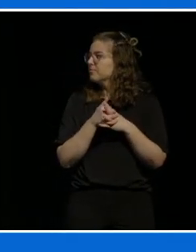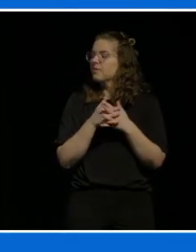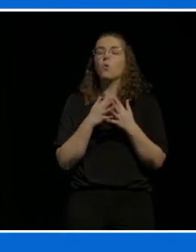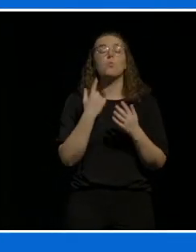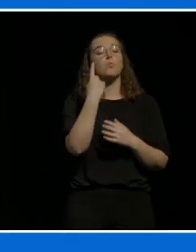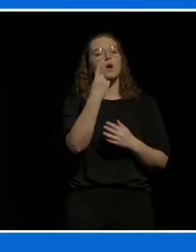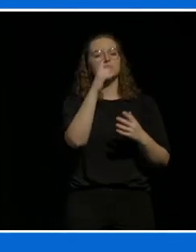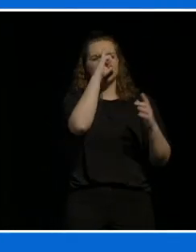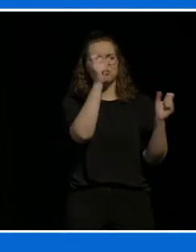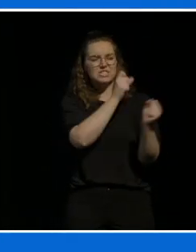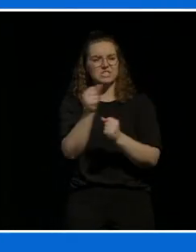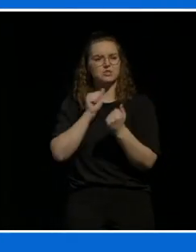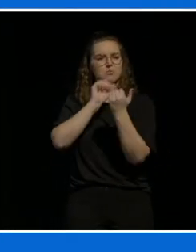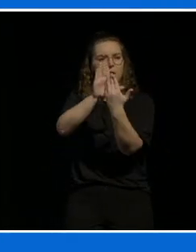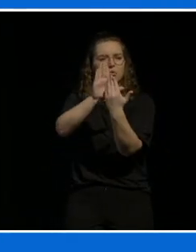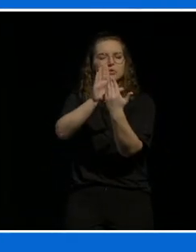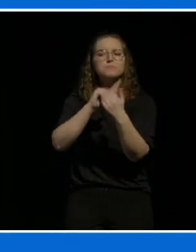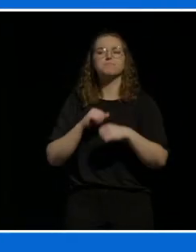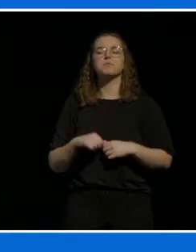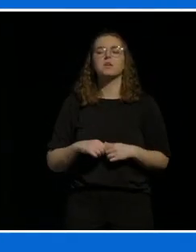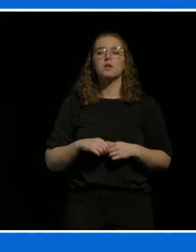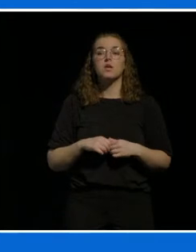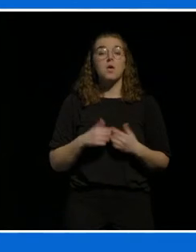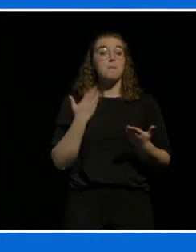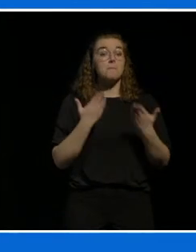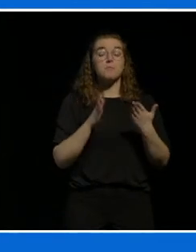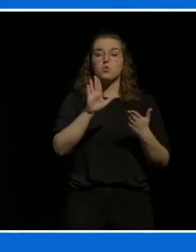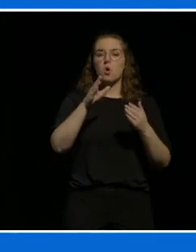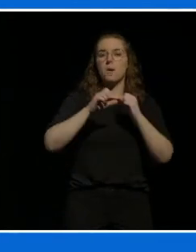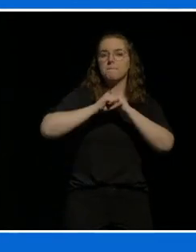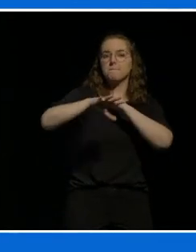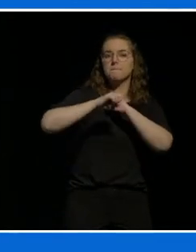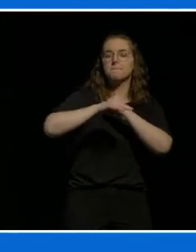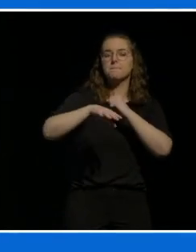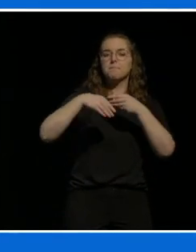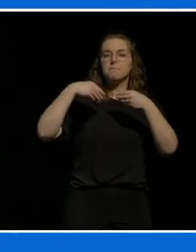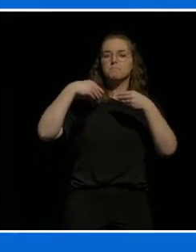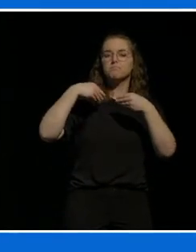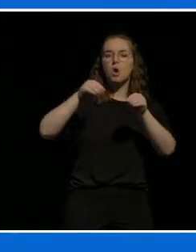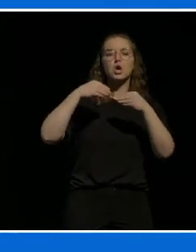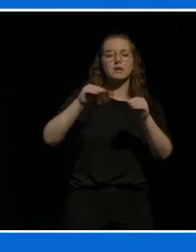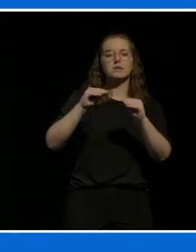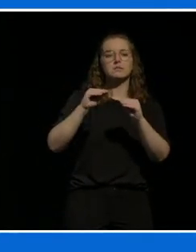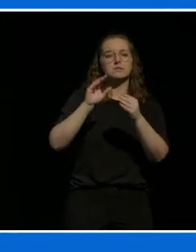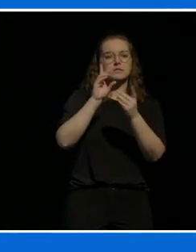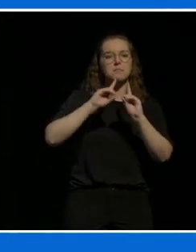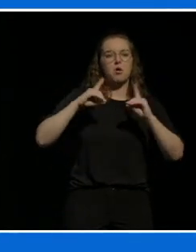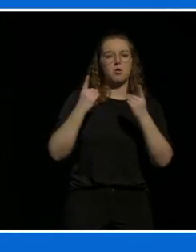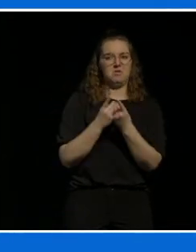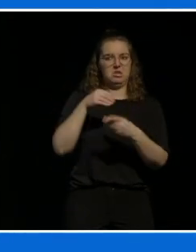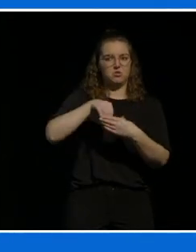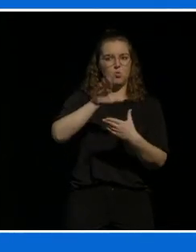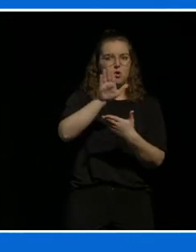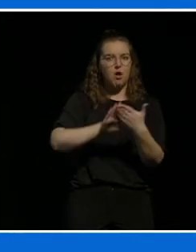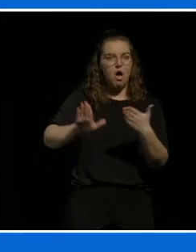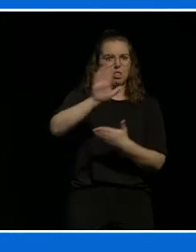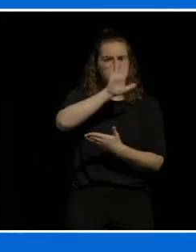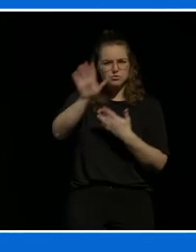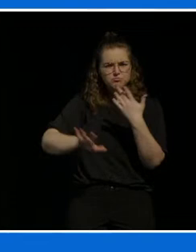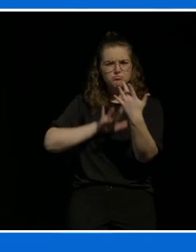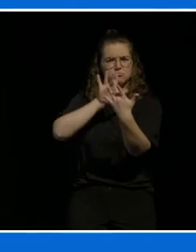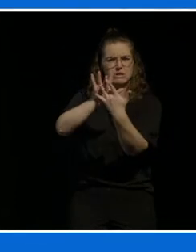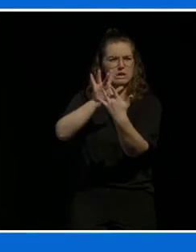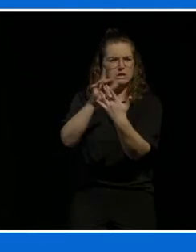A strategic approach could be approaching someone in your marketing department at your college, and if you have some